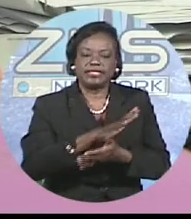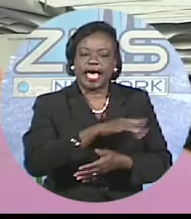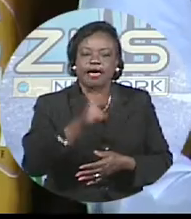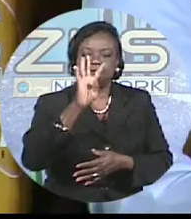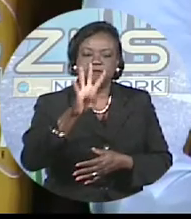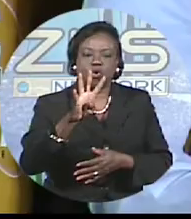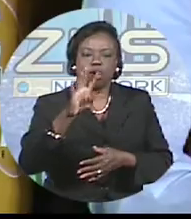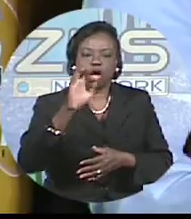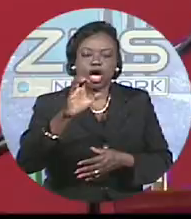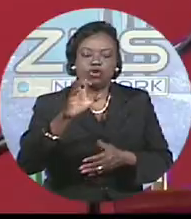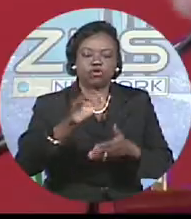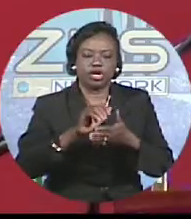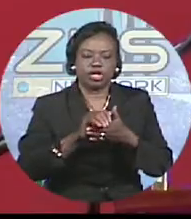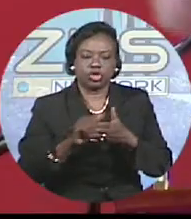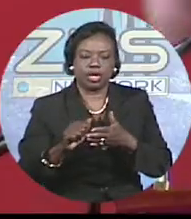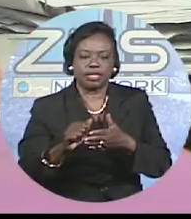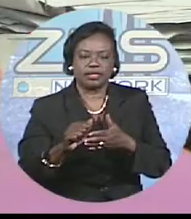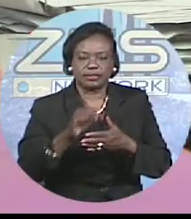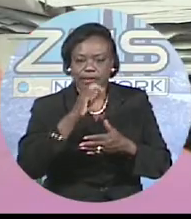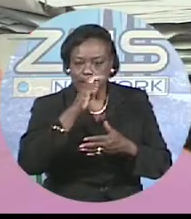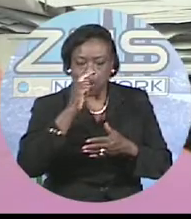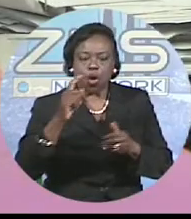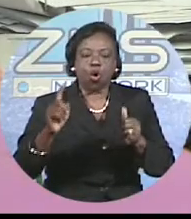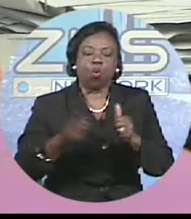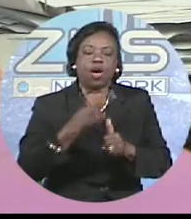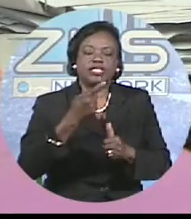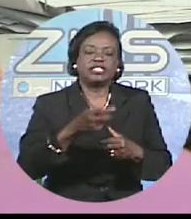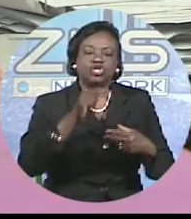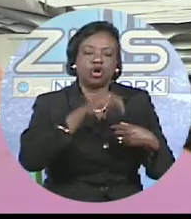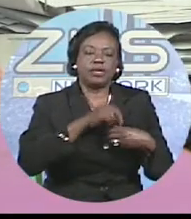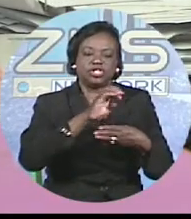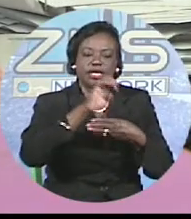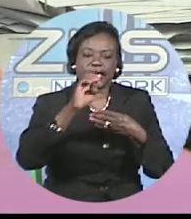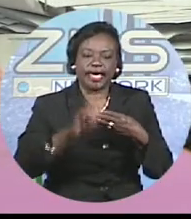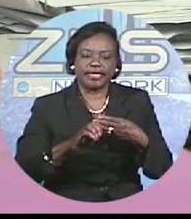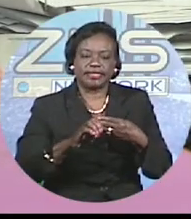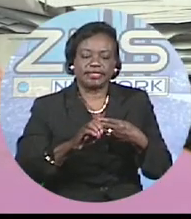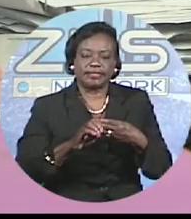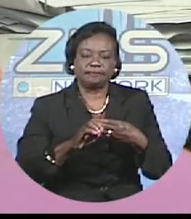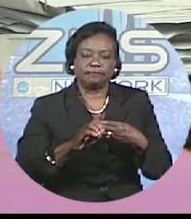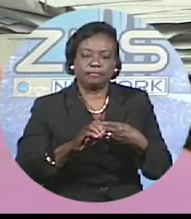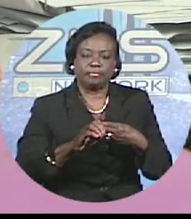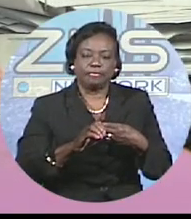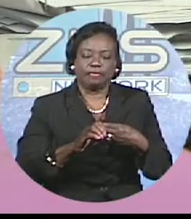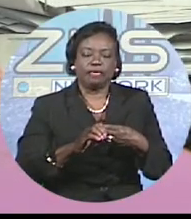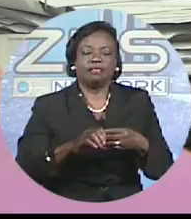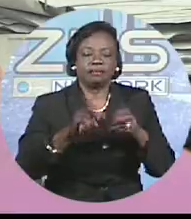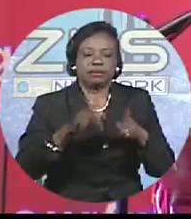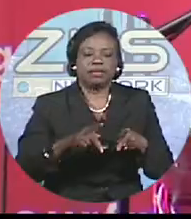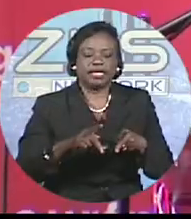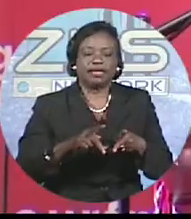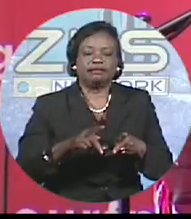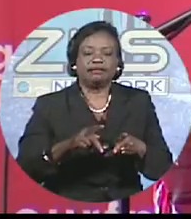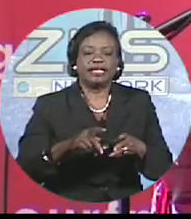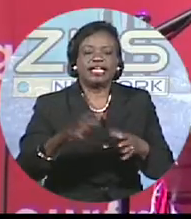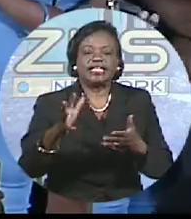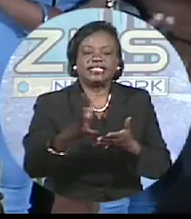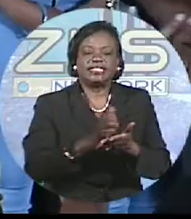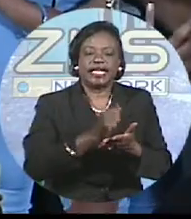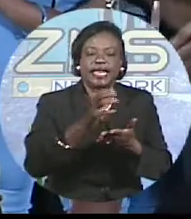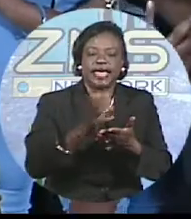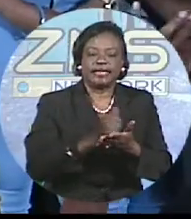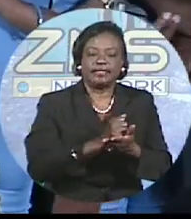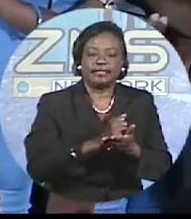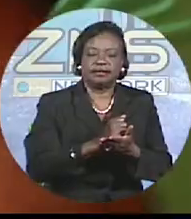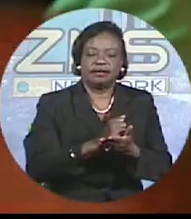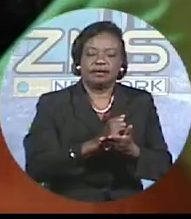$400. And once nomination ends, Hall says the candidates will have the daunting task of selecting a political symbol to be easily